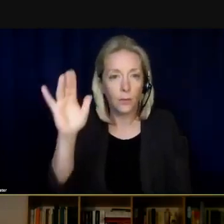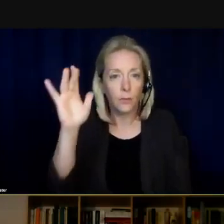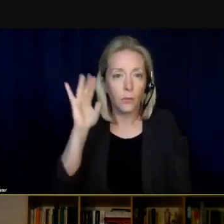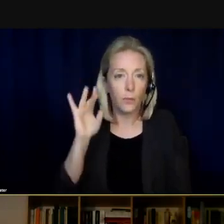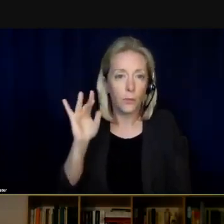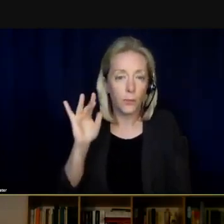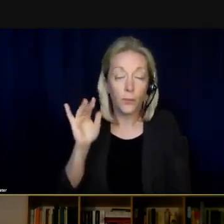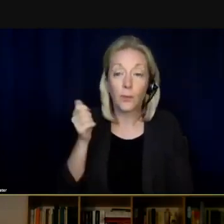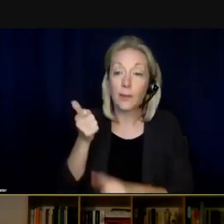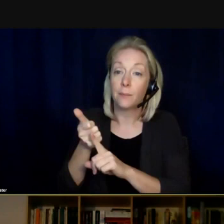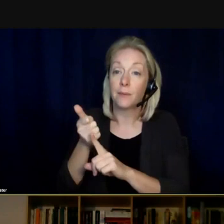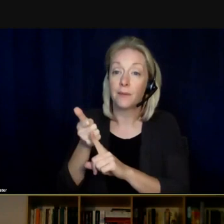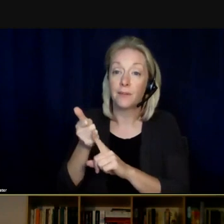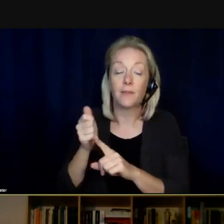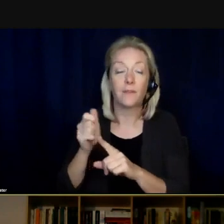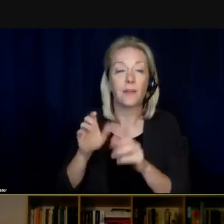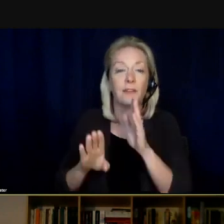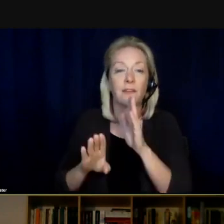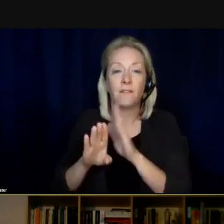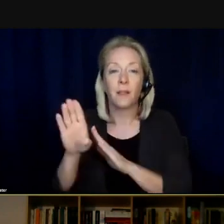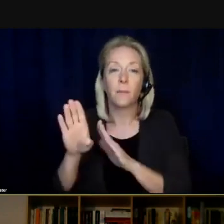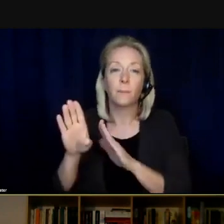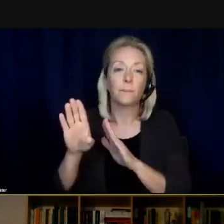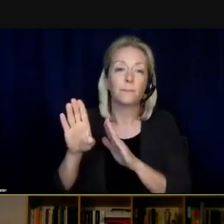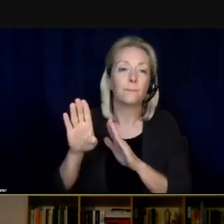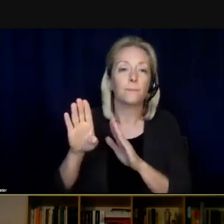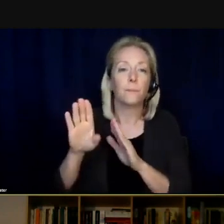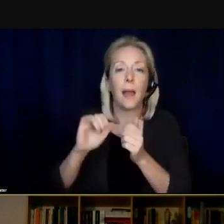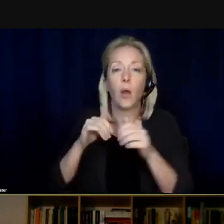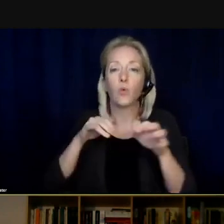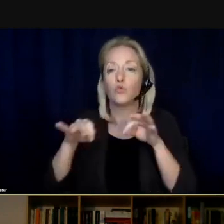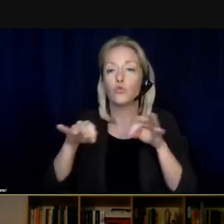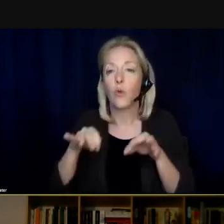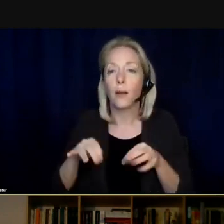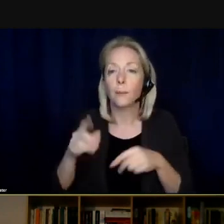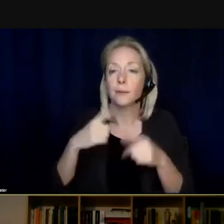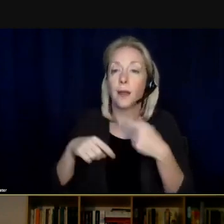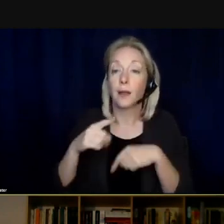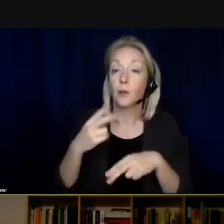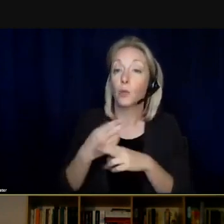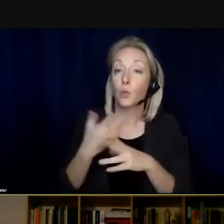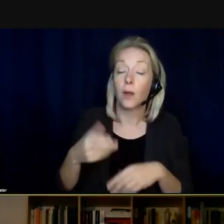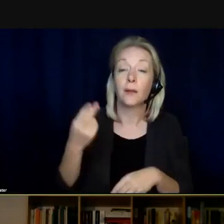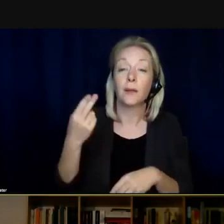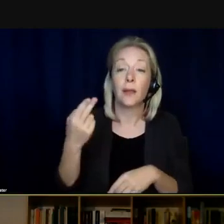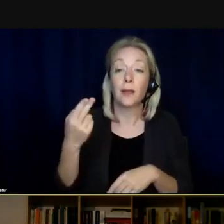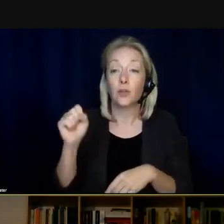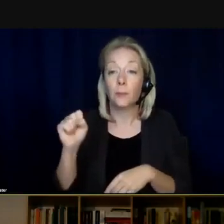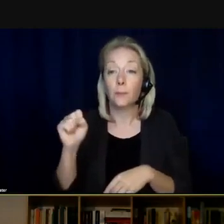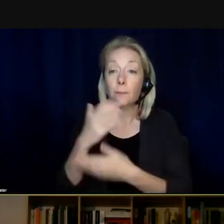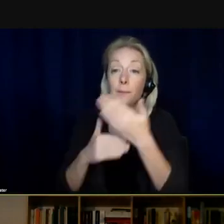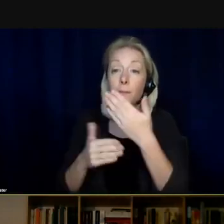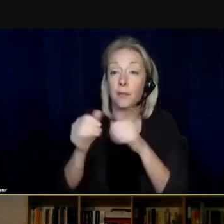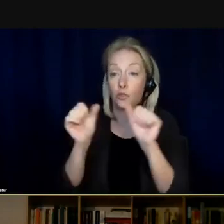he developed a way of describing signs by the hand shape, the palm orientation,